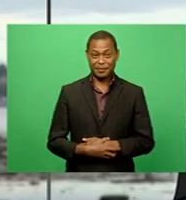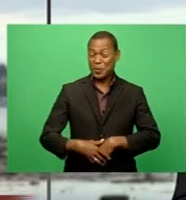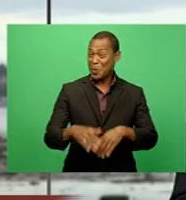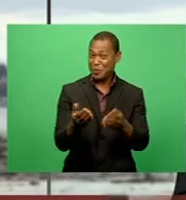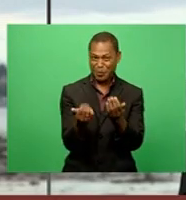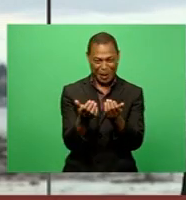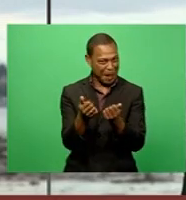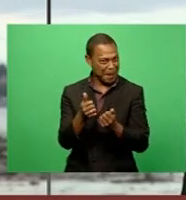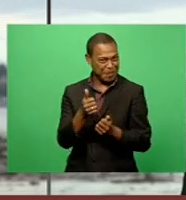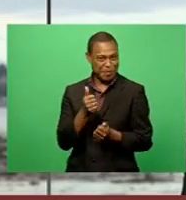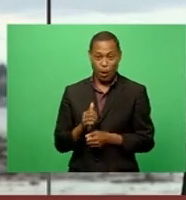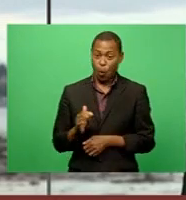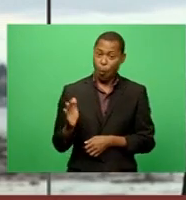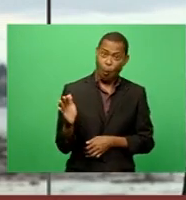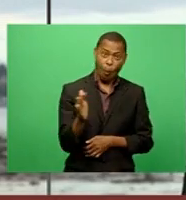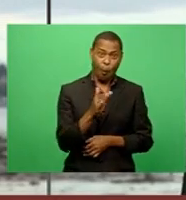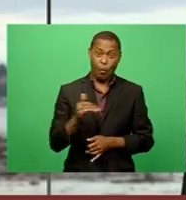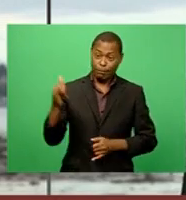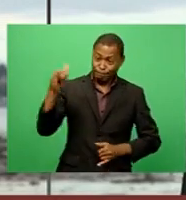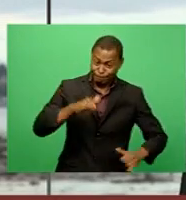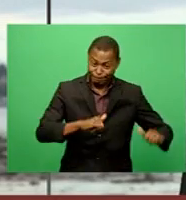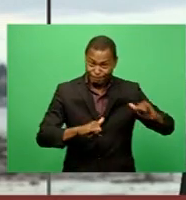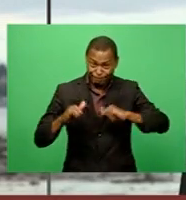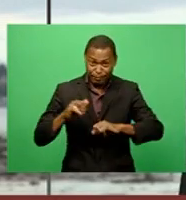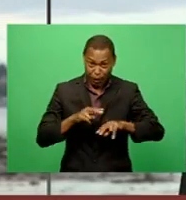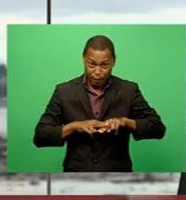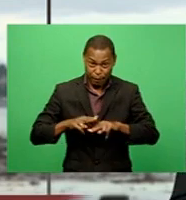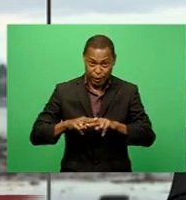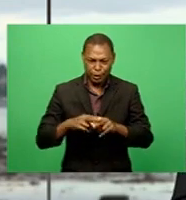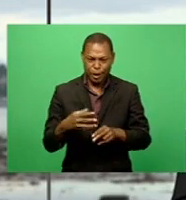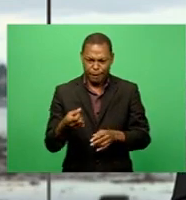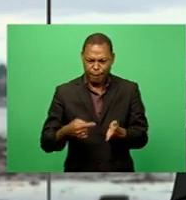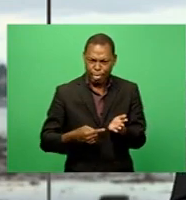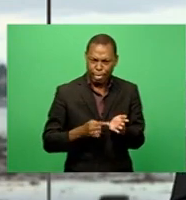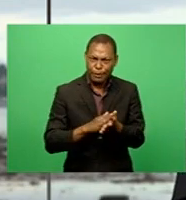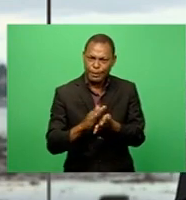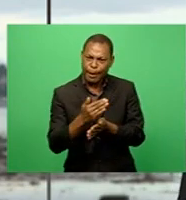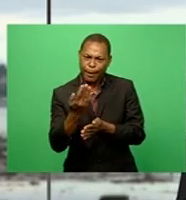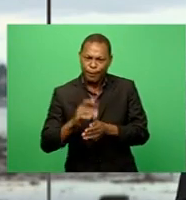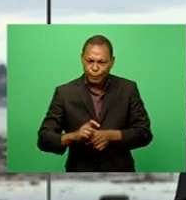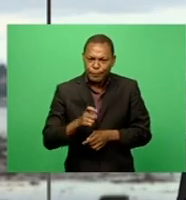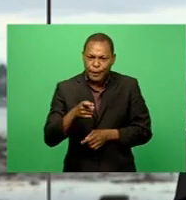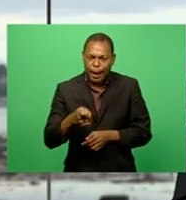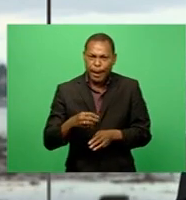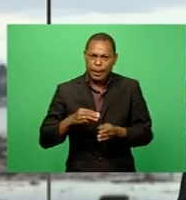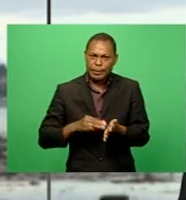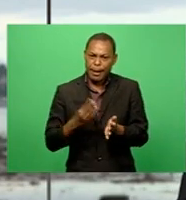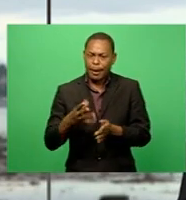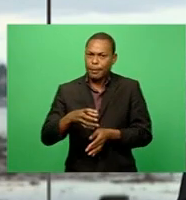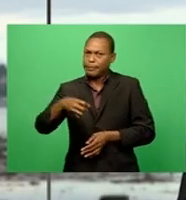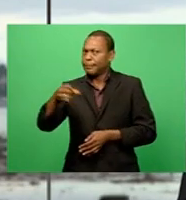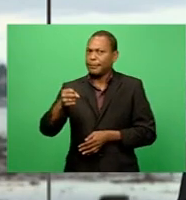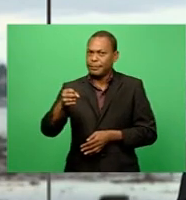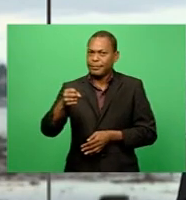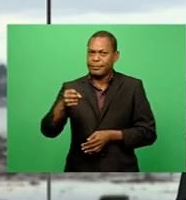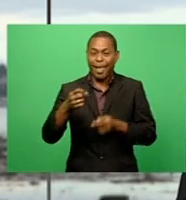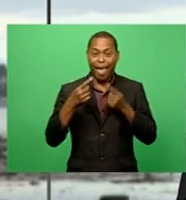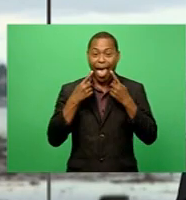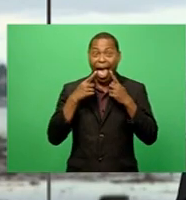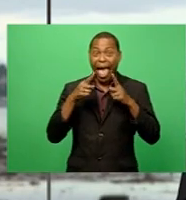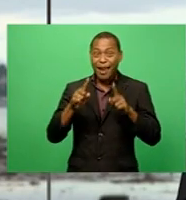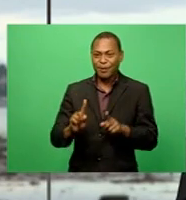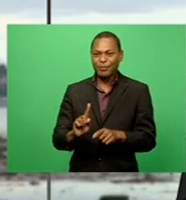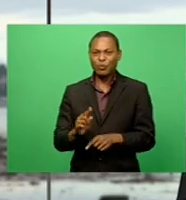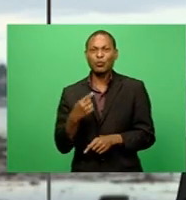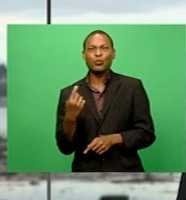Welcome back. All inbound passenger flights to Fiji scheduled between Thursday to next Monday have been ceased. This has been announced by the